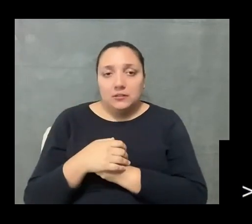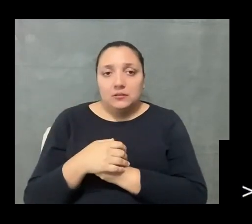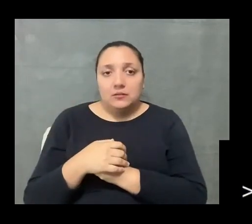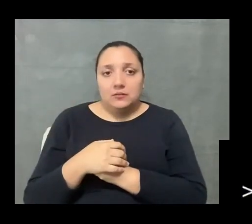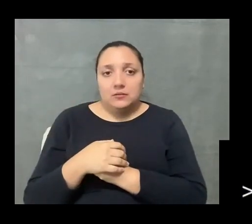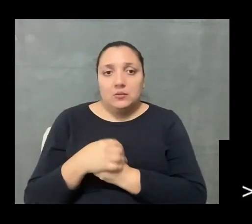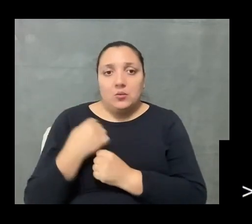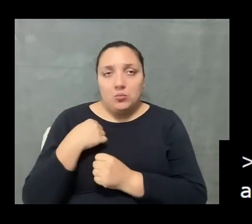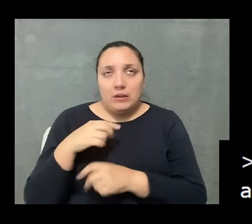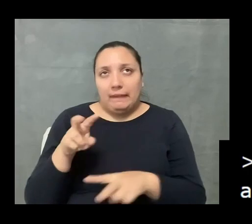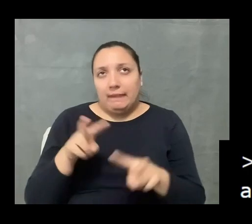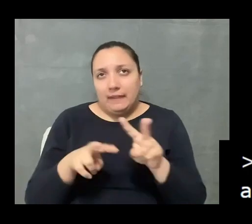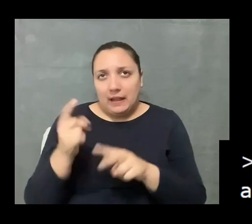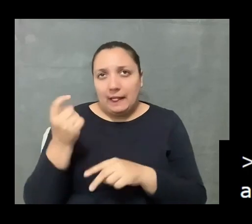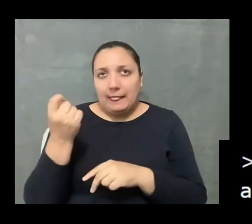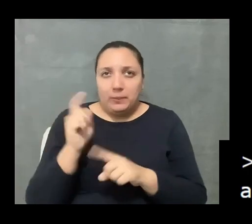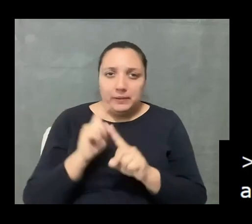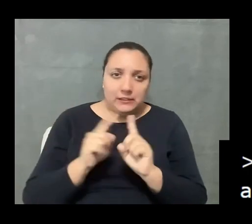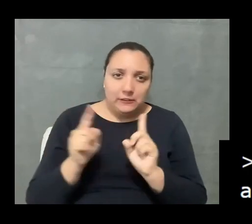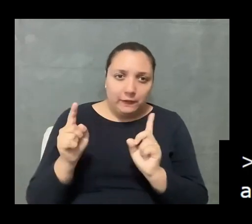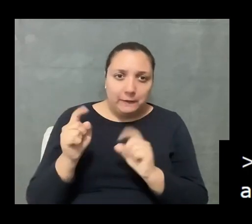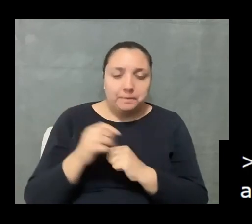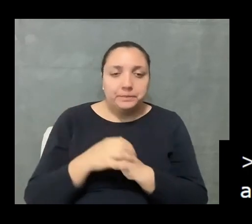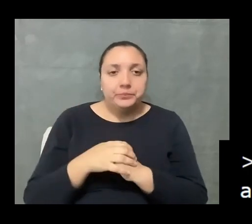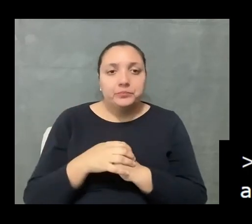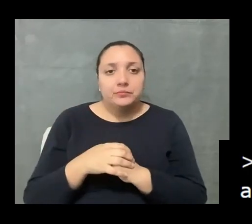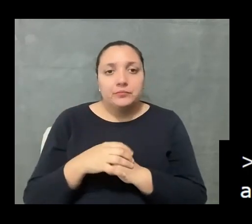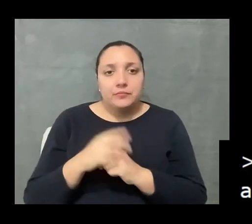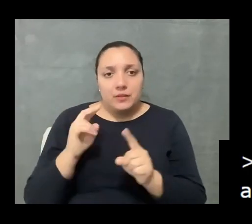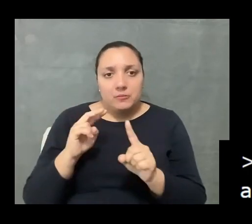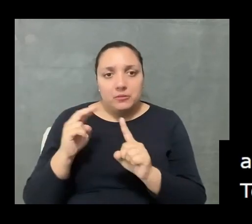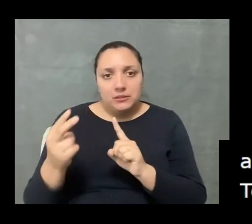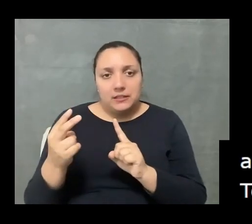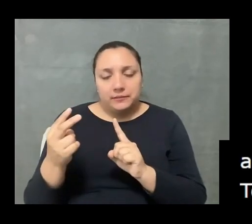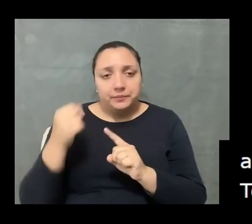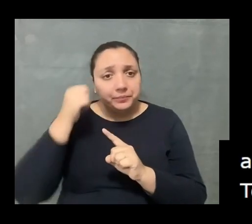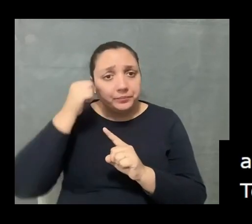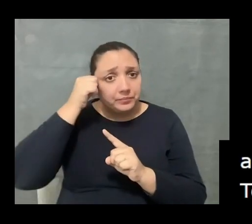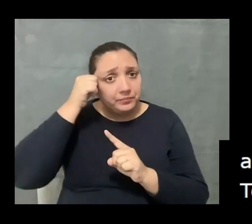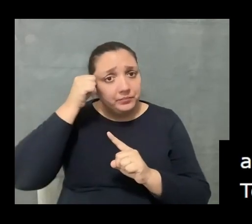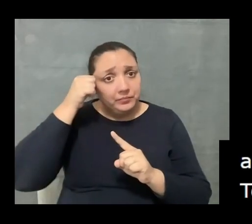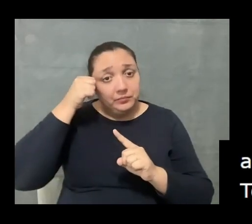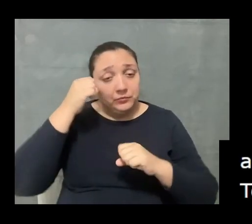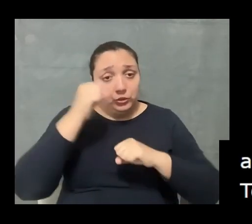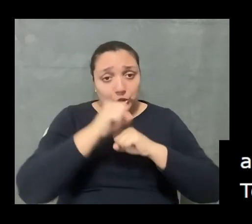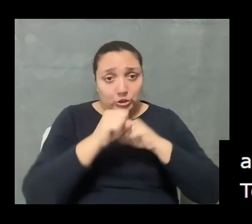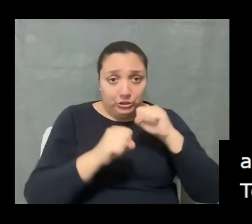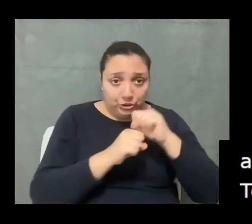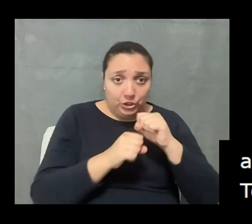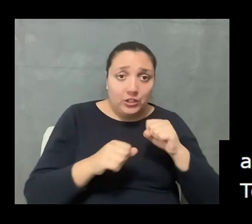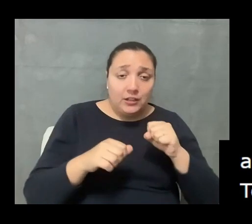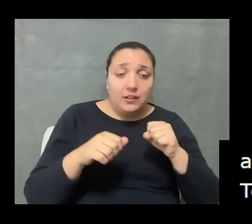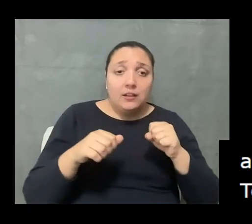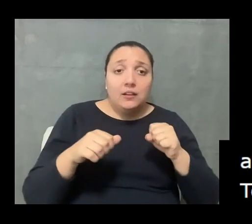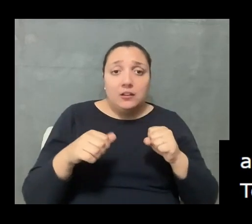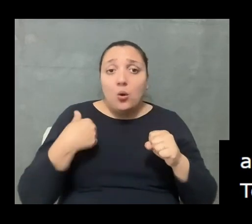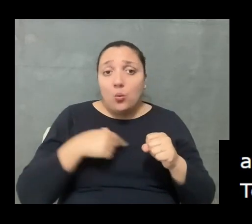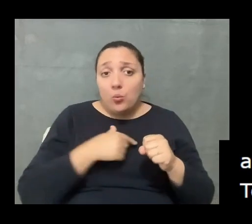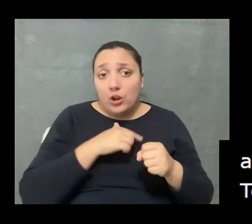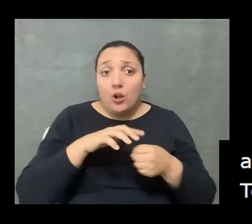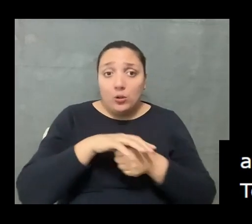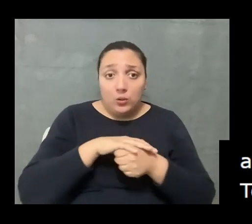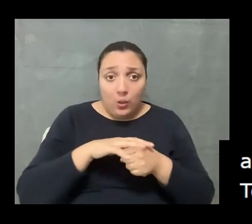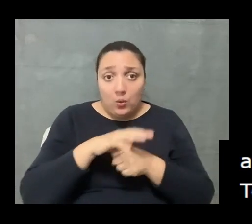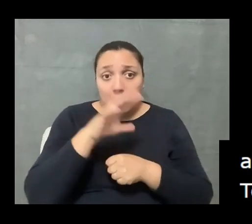things, I think, a little bit differently. From the perspective of infrastructure and coverage, we are very much a local company.